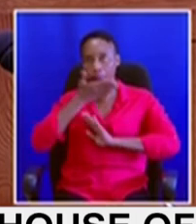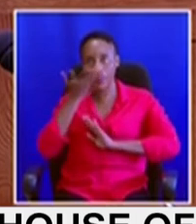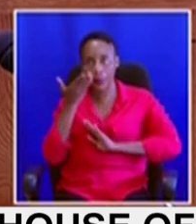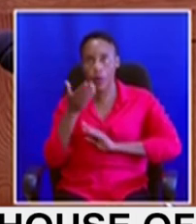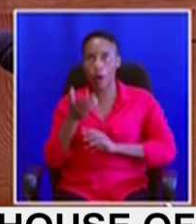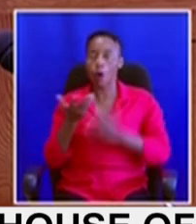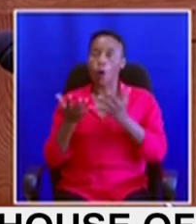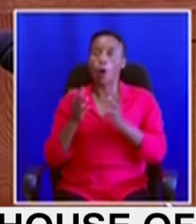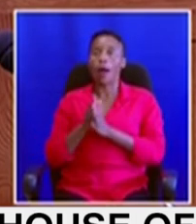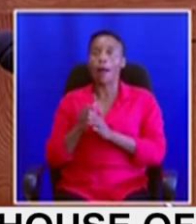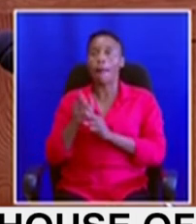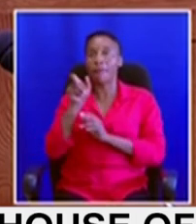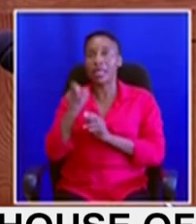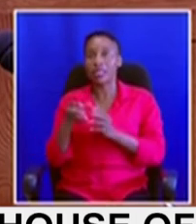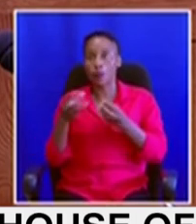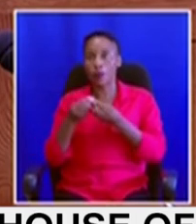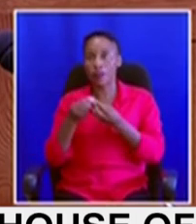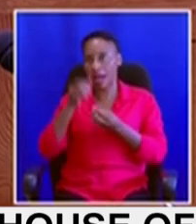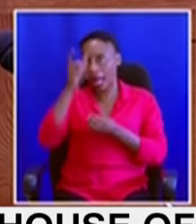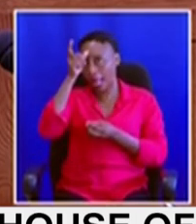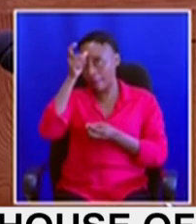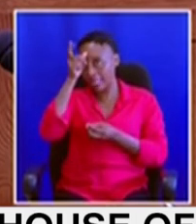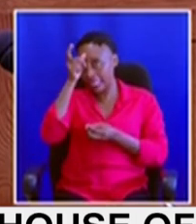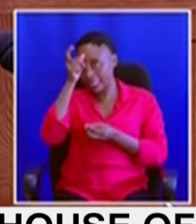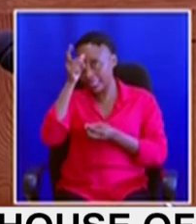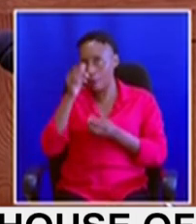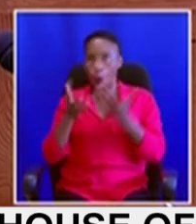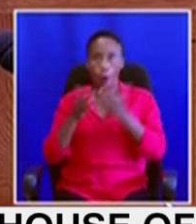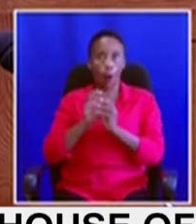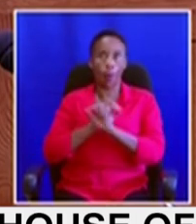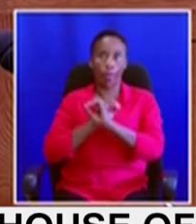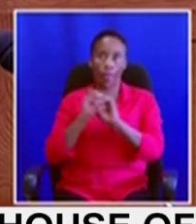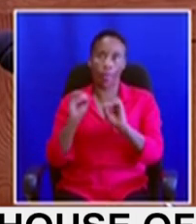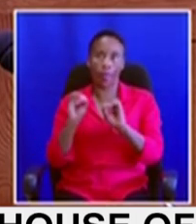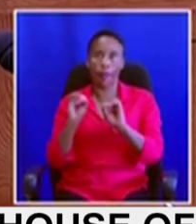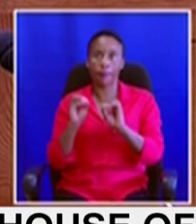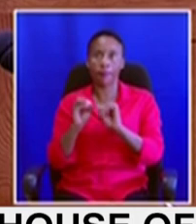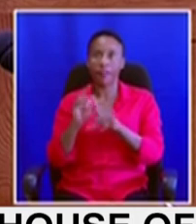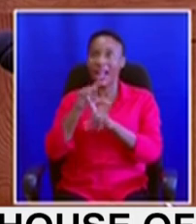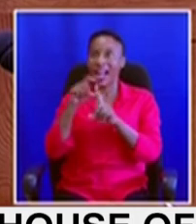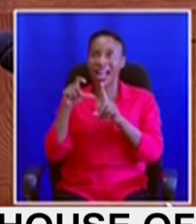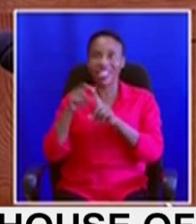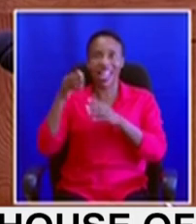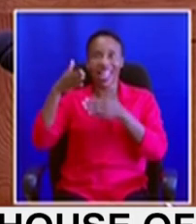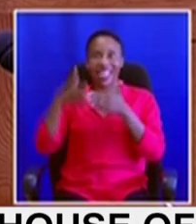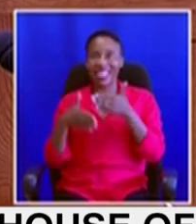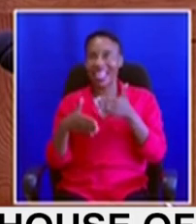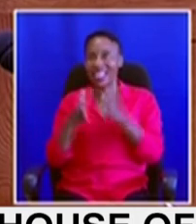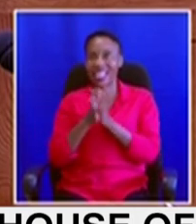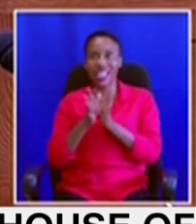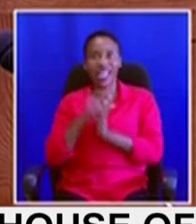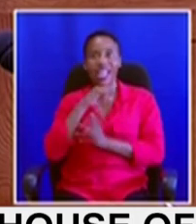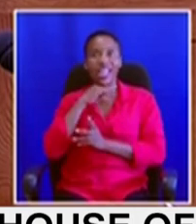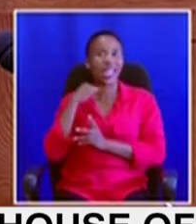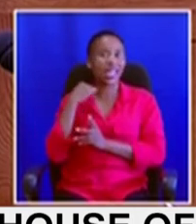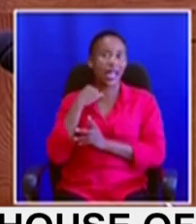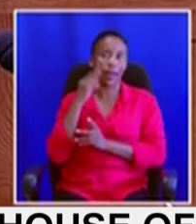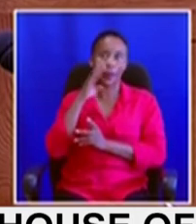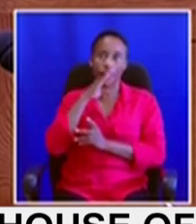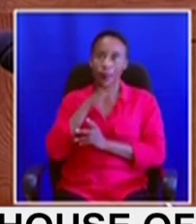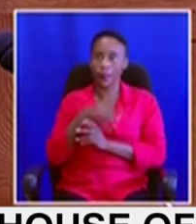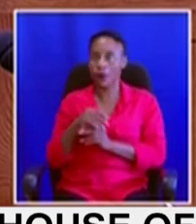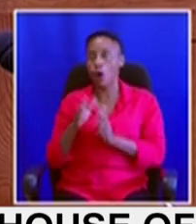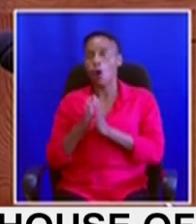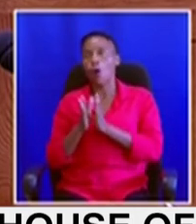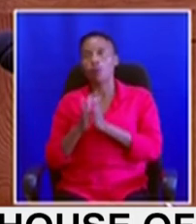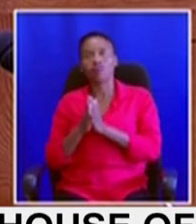person with albinism or not. Culture in the end does not kill, whether you choose